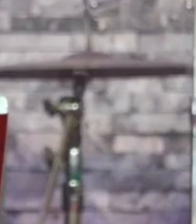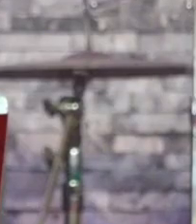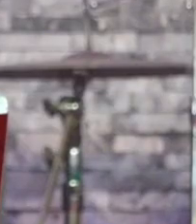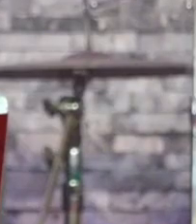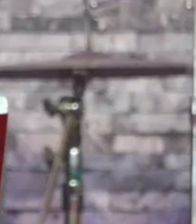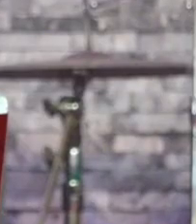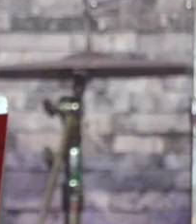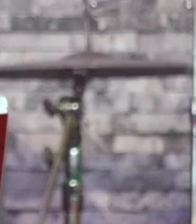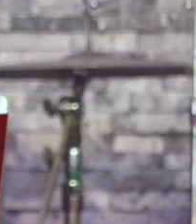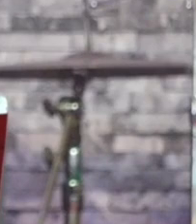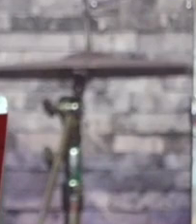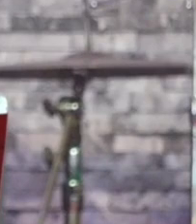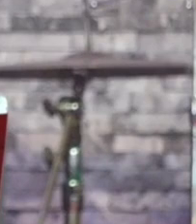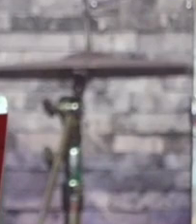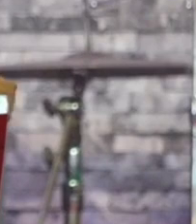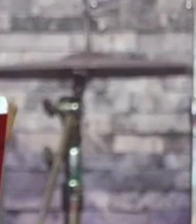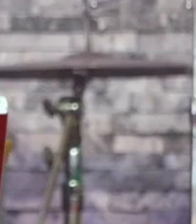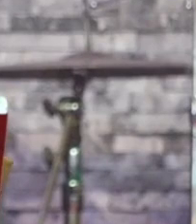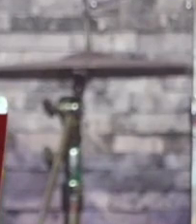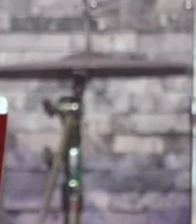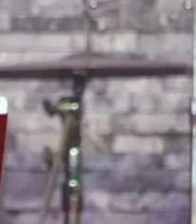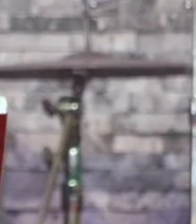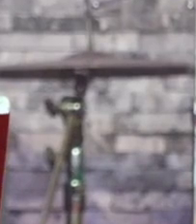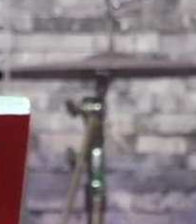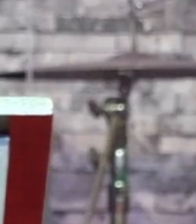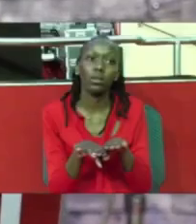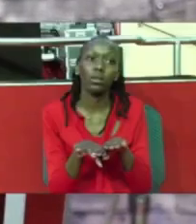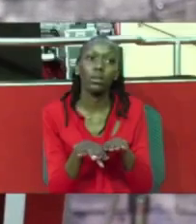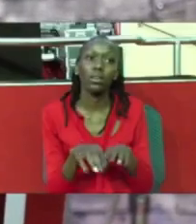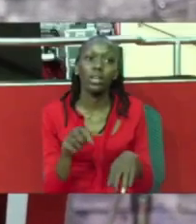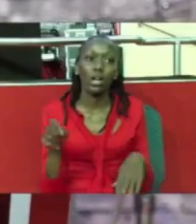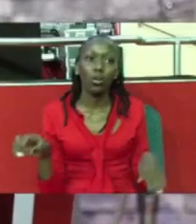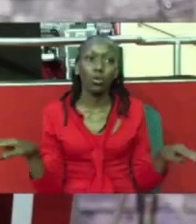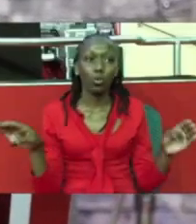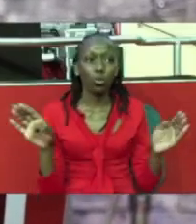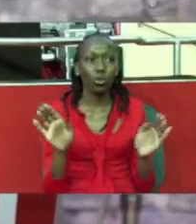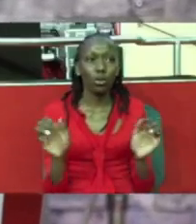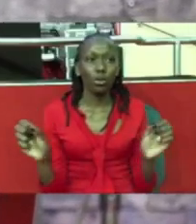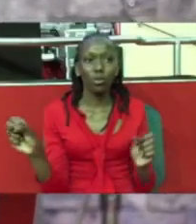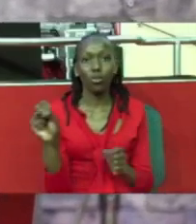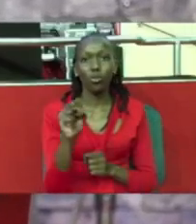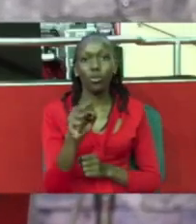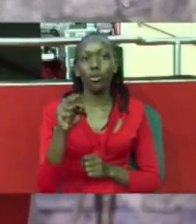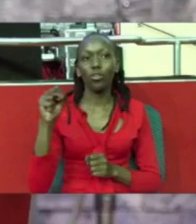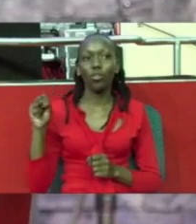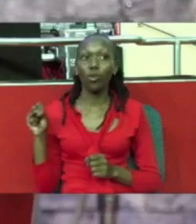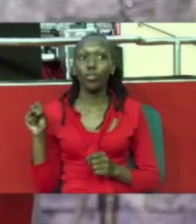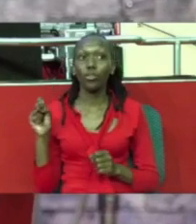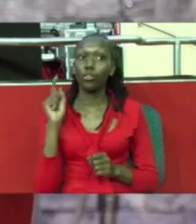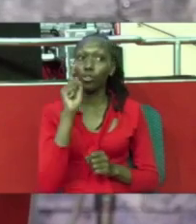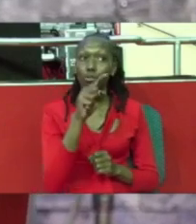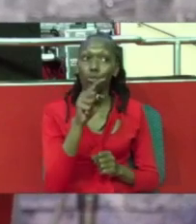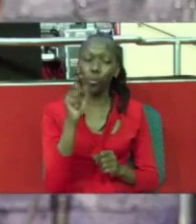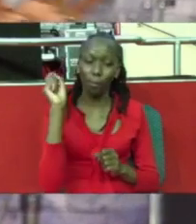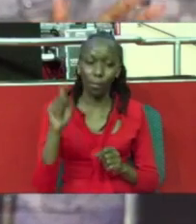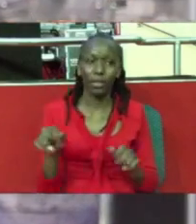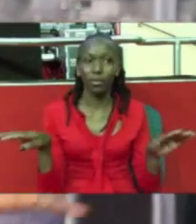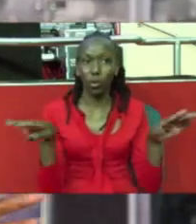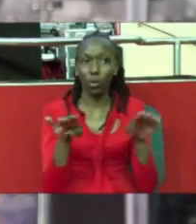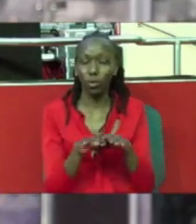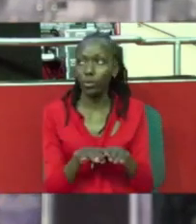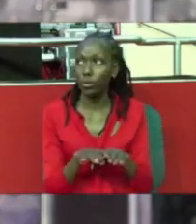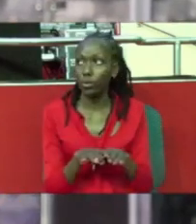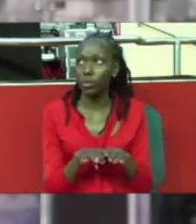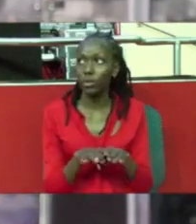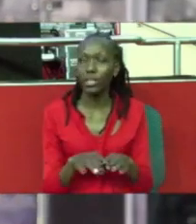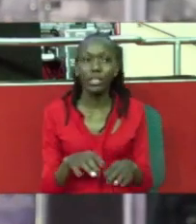milango ambayo itabidi tufunge. There are doors that we need to shut. Kuna milango ambayo lazima tukafunge. The man of God looked at